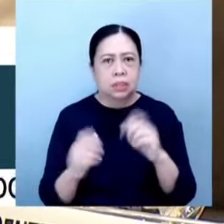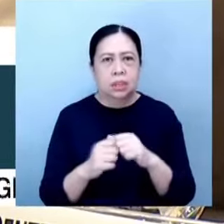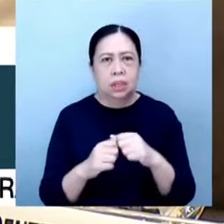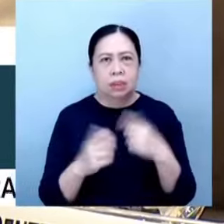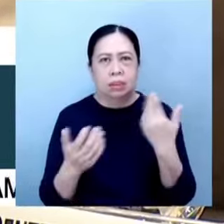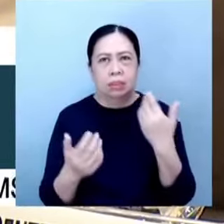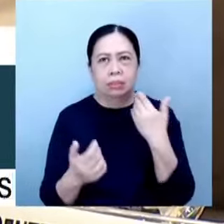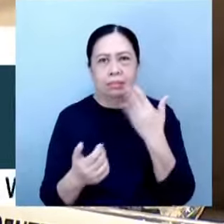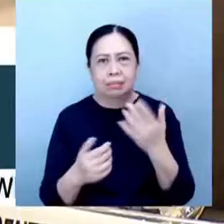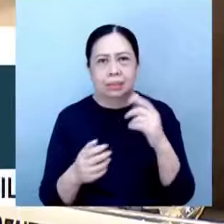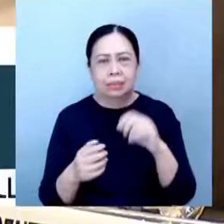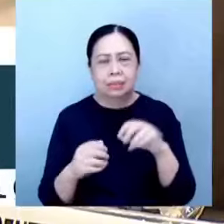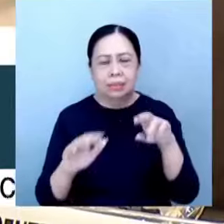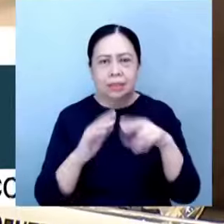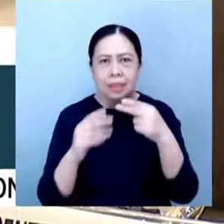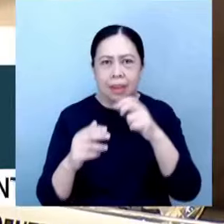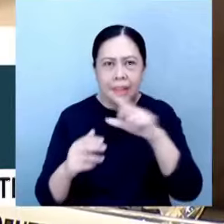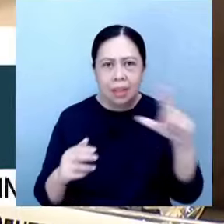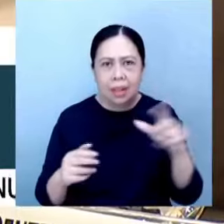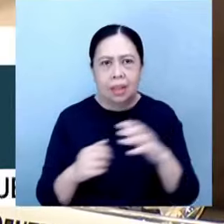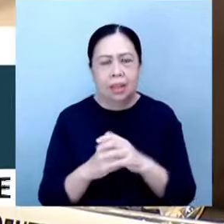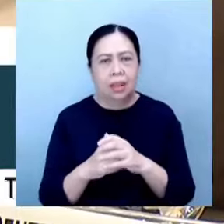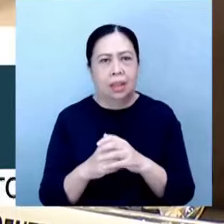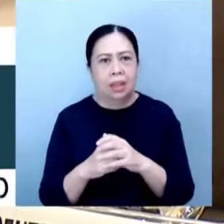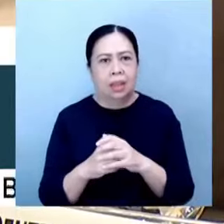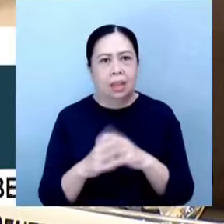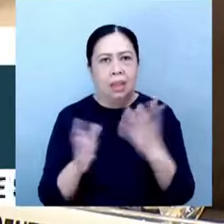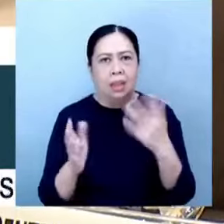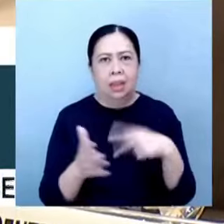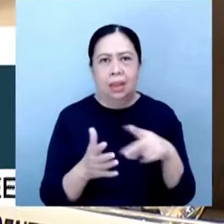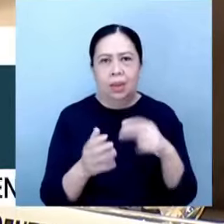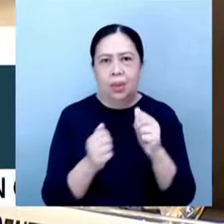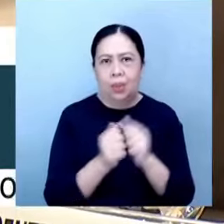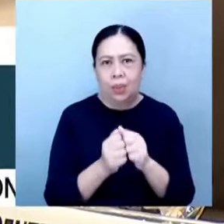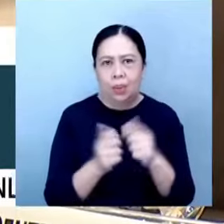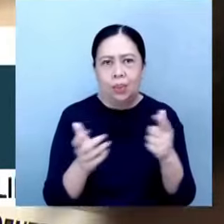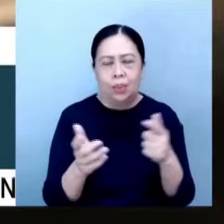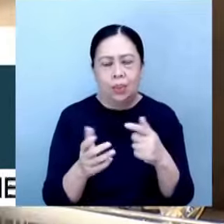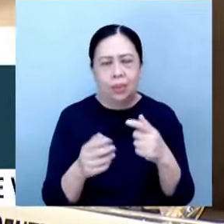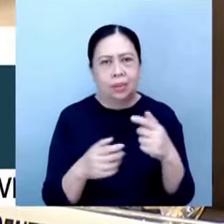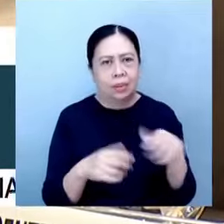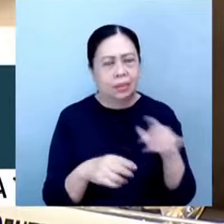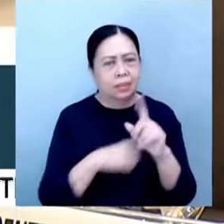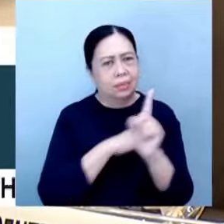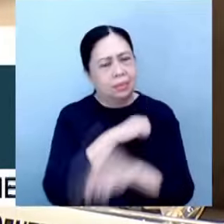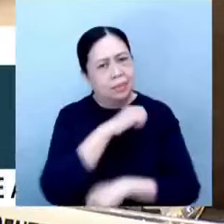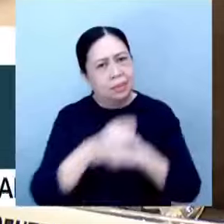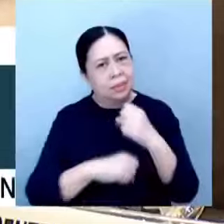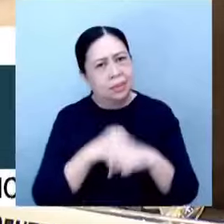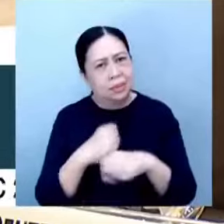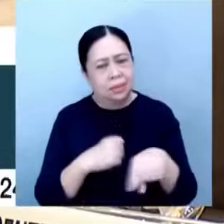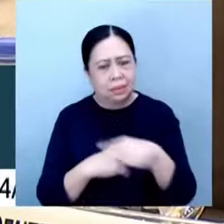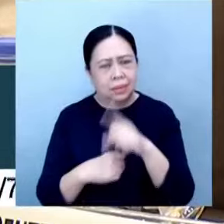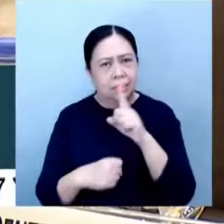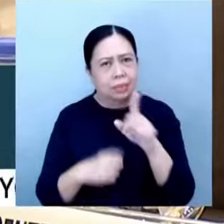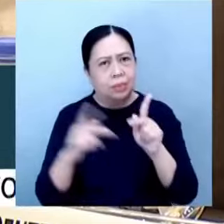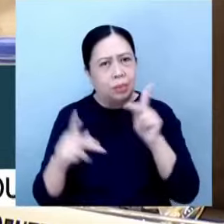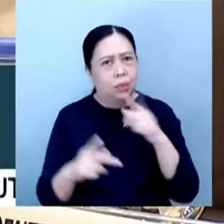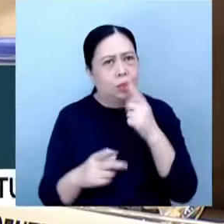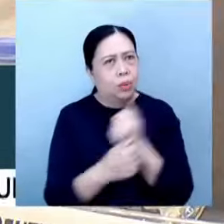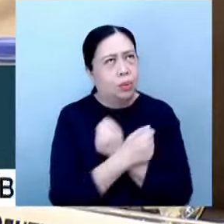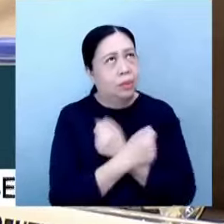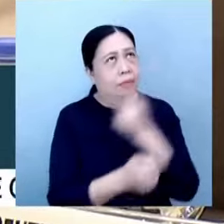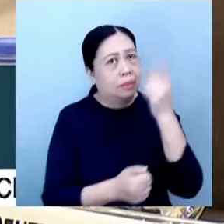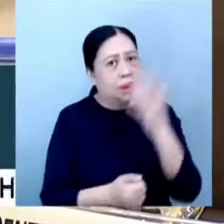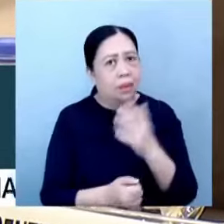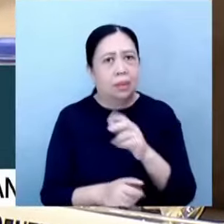hell. It would be a cruel punishment for a God-loving, patriotic, and nationalistic